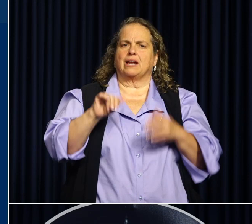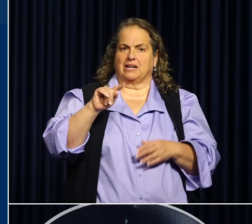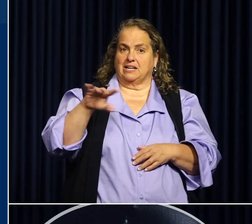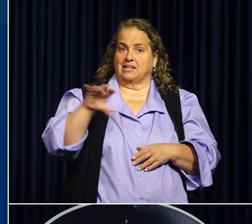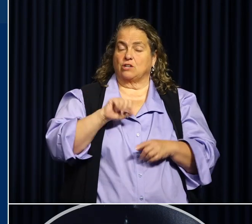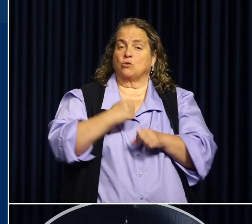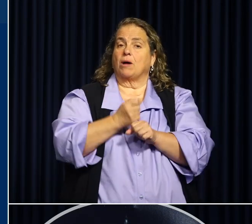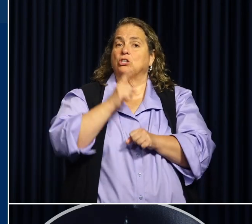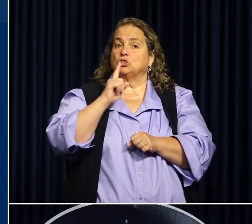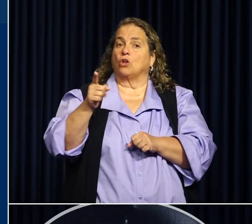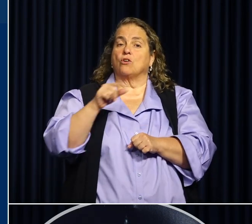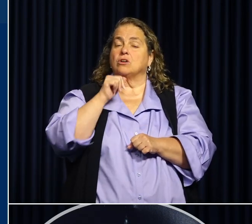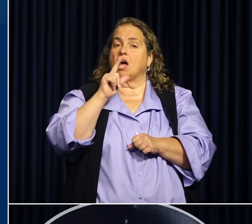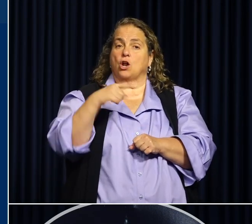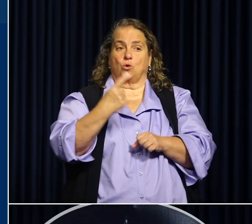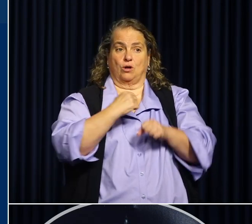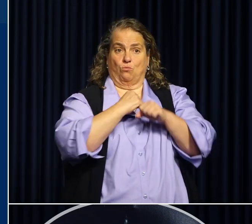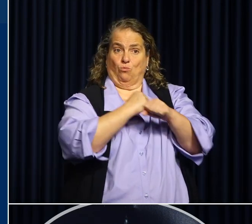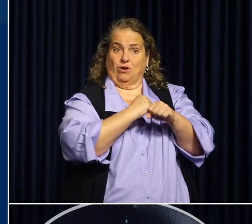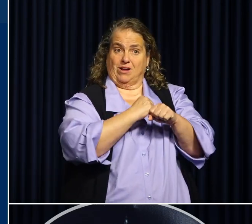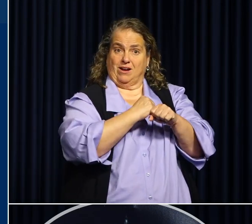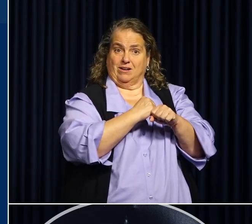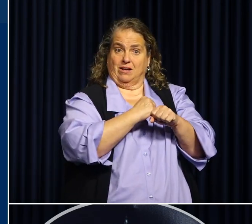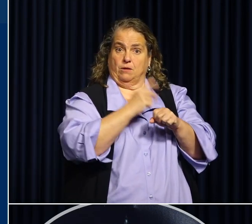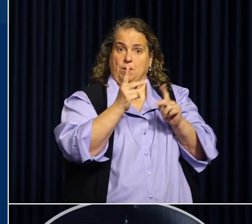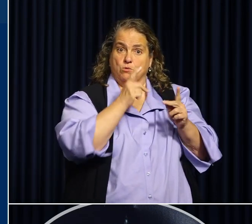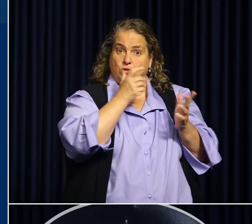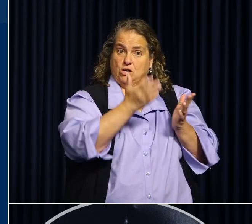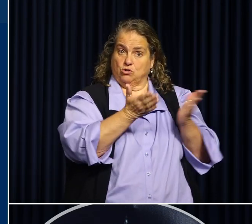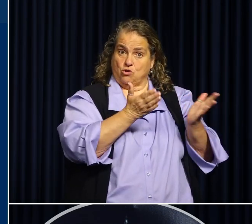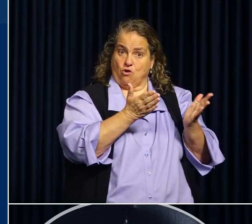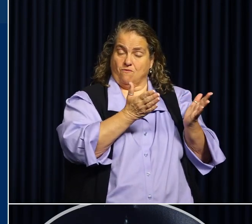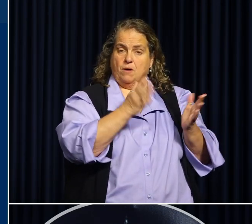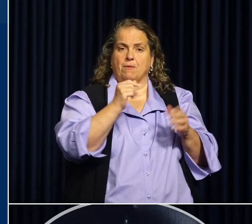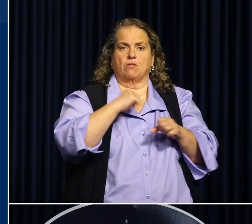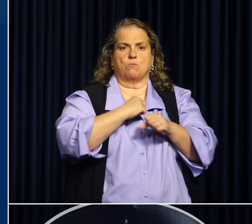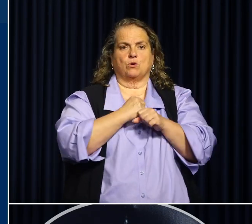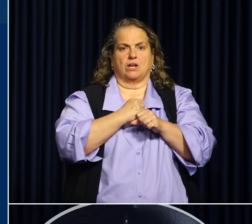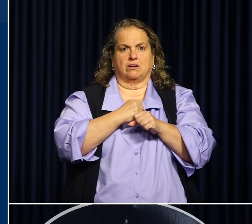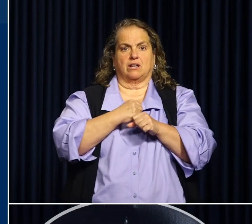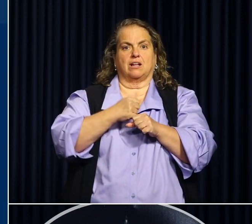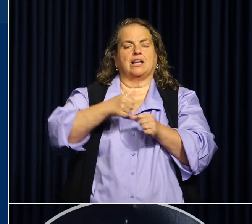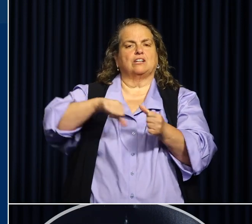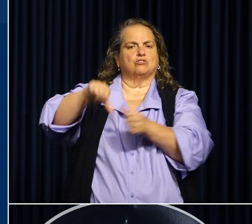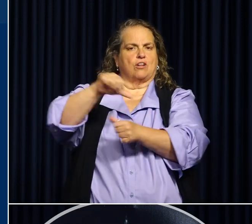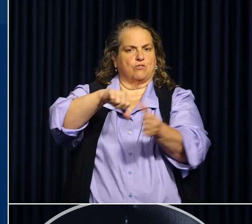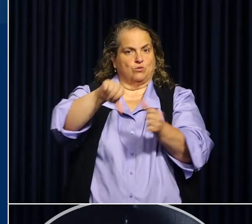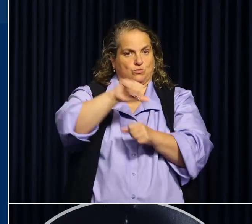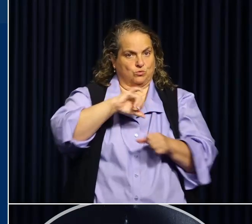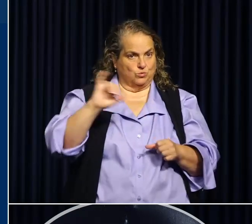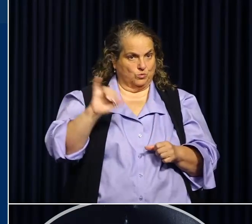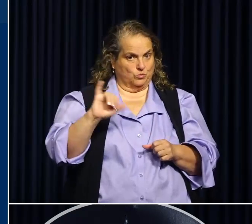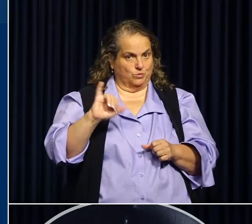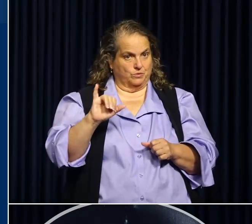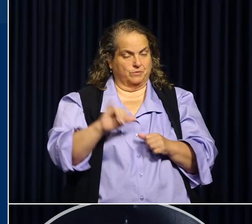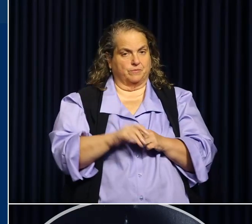are not only protecting those that they're serving in their time of need, but they are protecting one another.